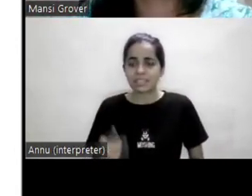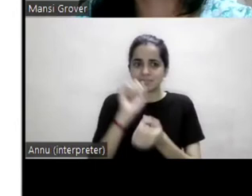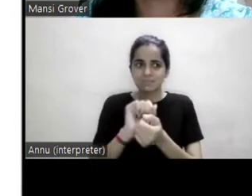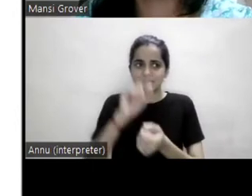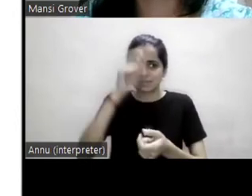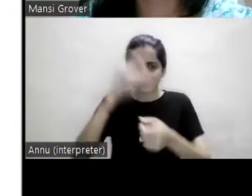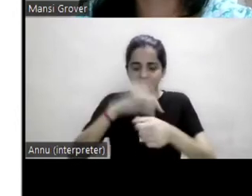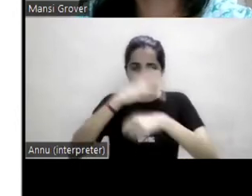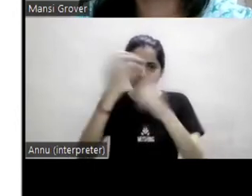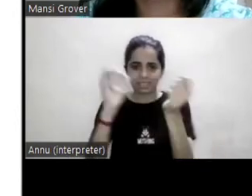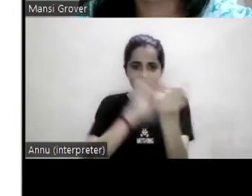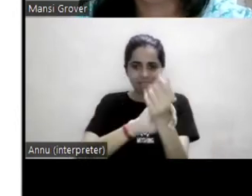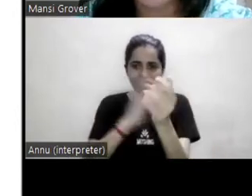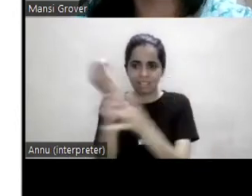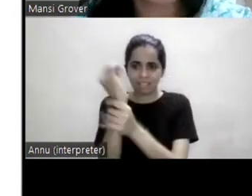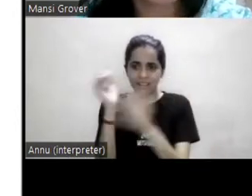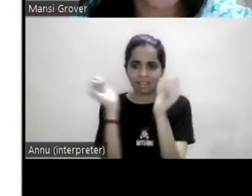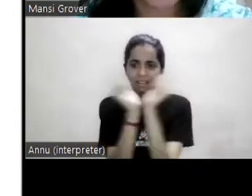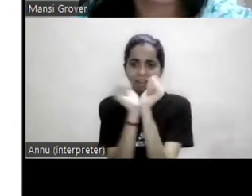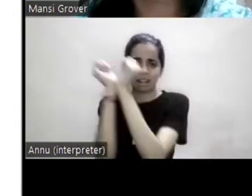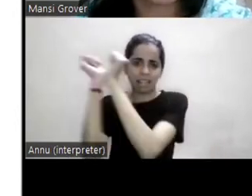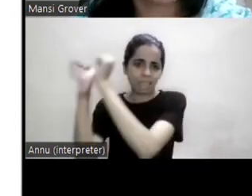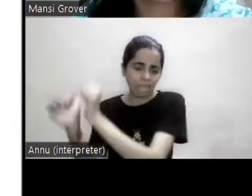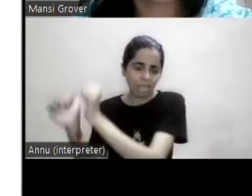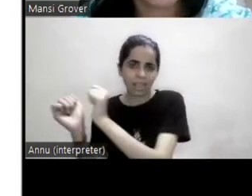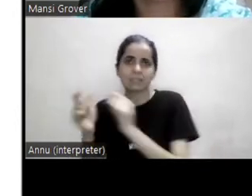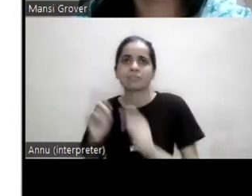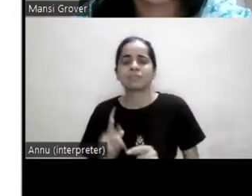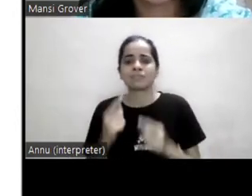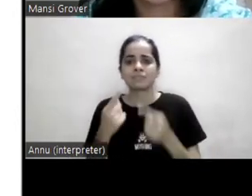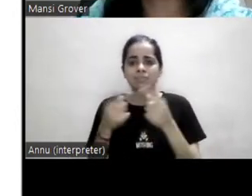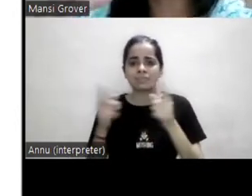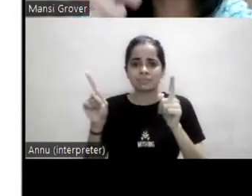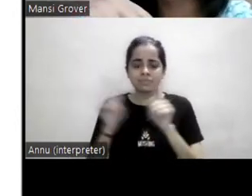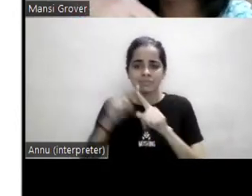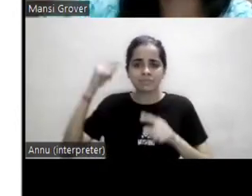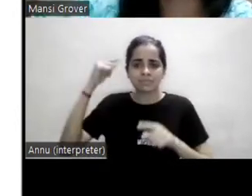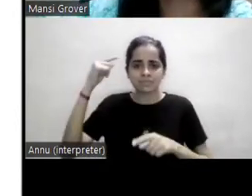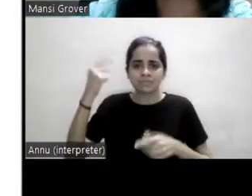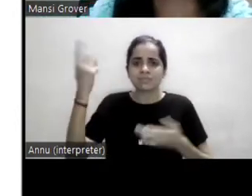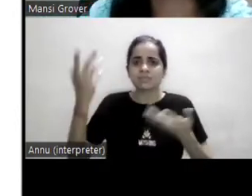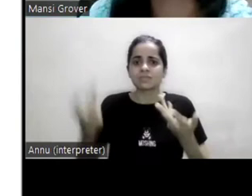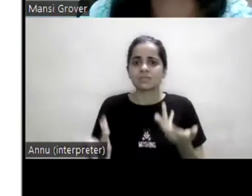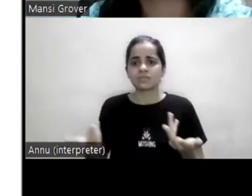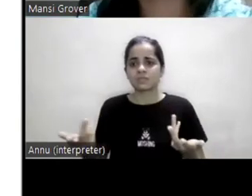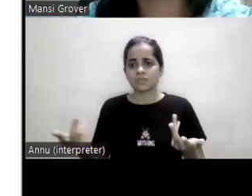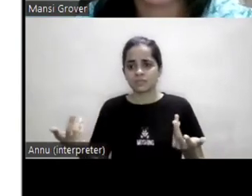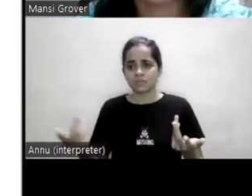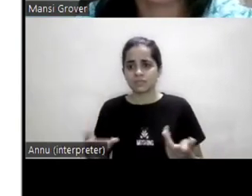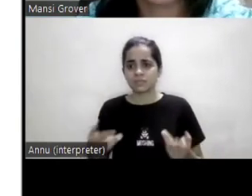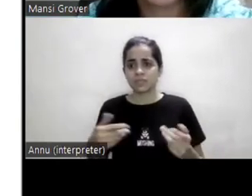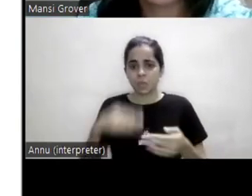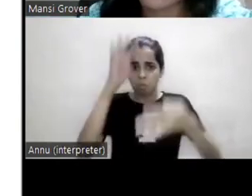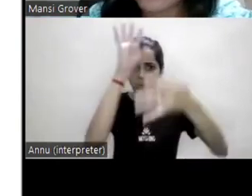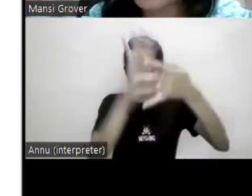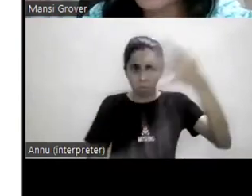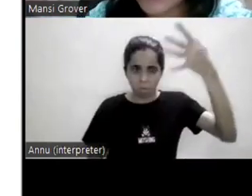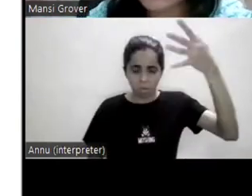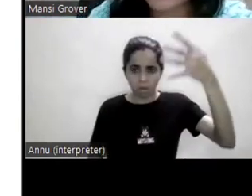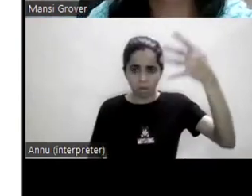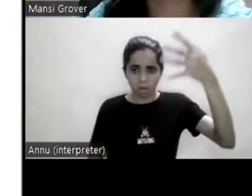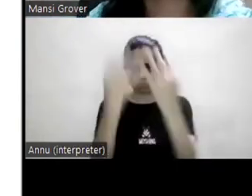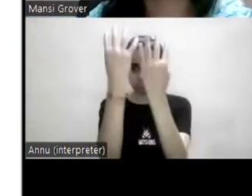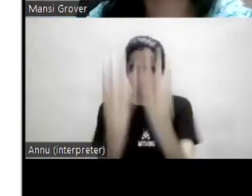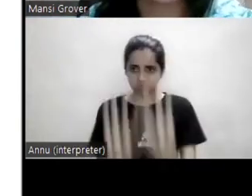that, it's a very problematic film in that way. The way, you know, he's put in a prison house. So one